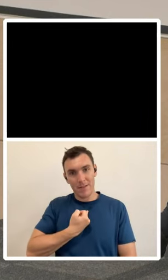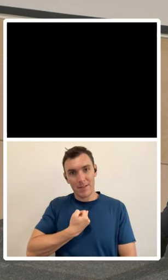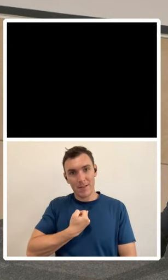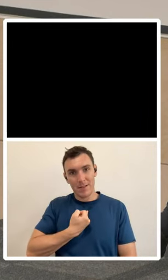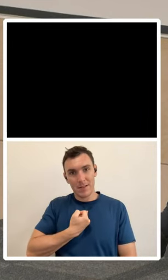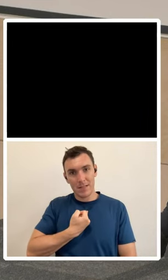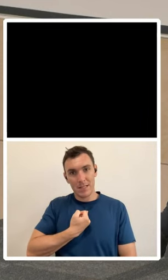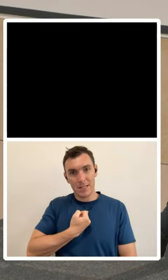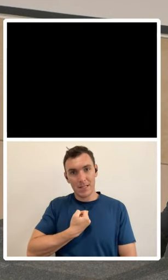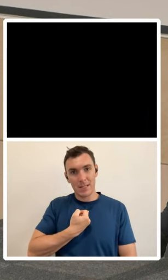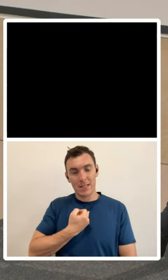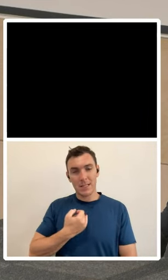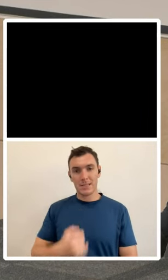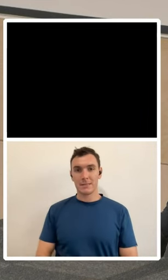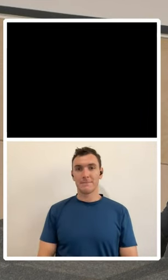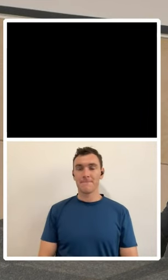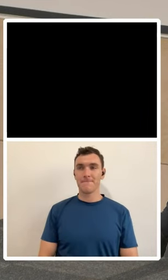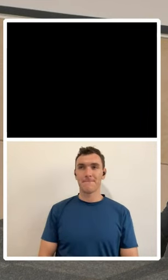And